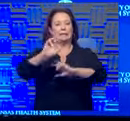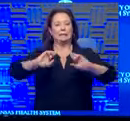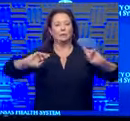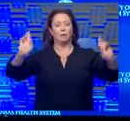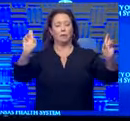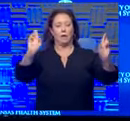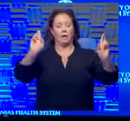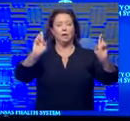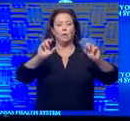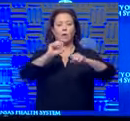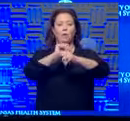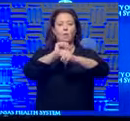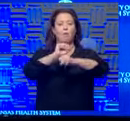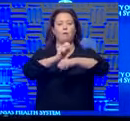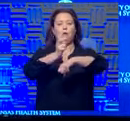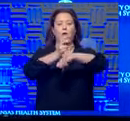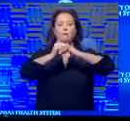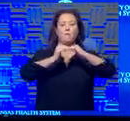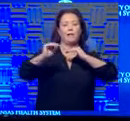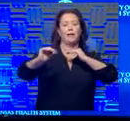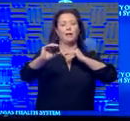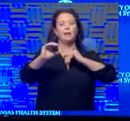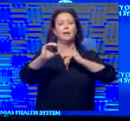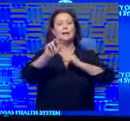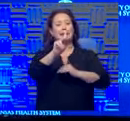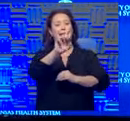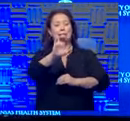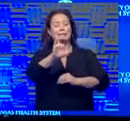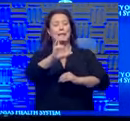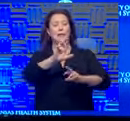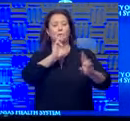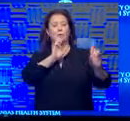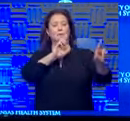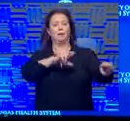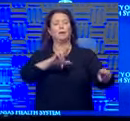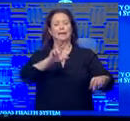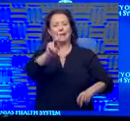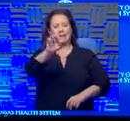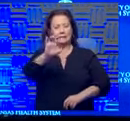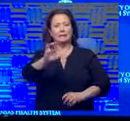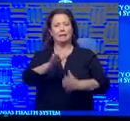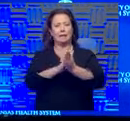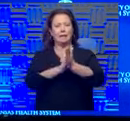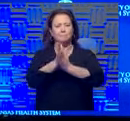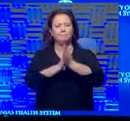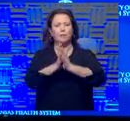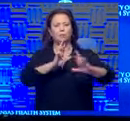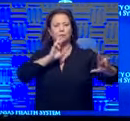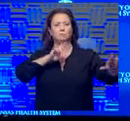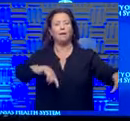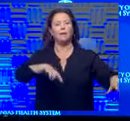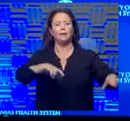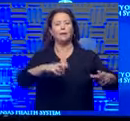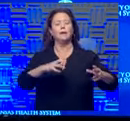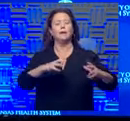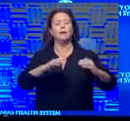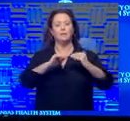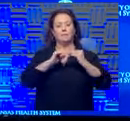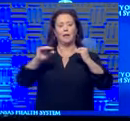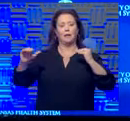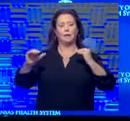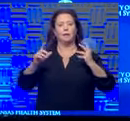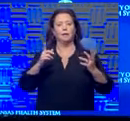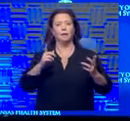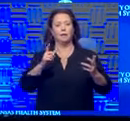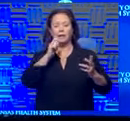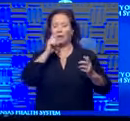pitch. We got to really work hard to flatten the curve, and Kansas City responded. Our metropolitan area responded, and to the cries of a lot of people, not